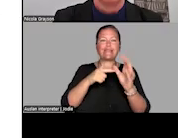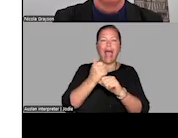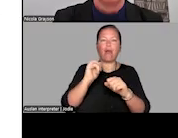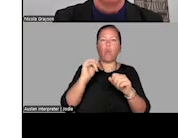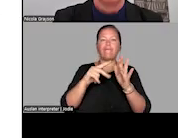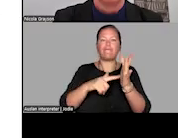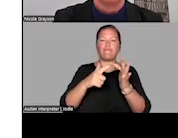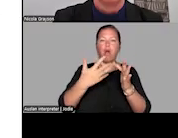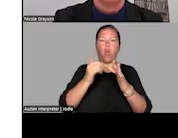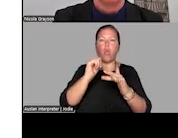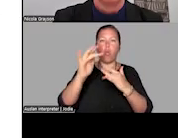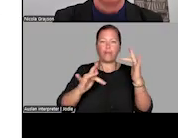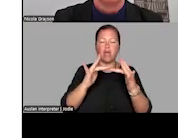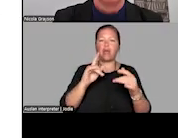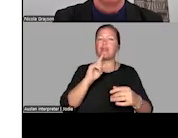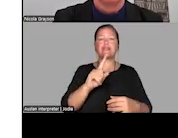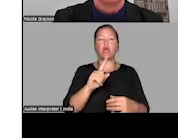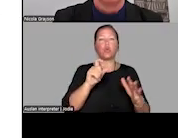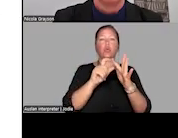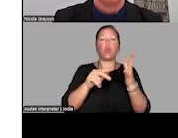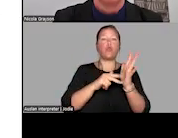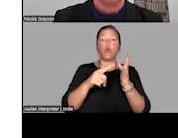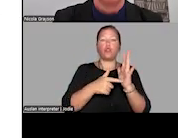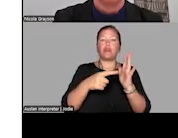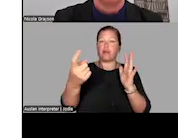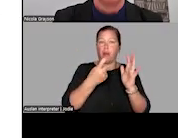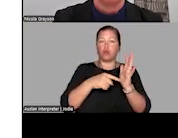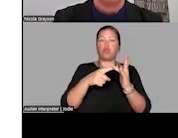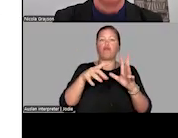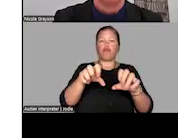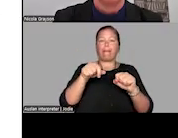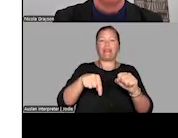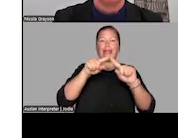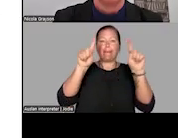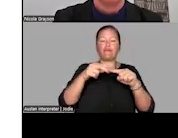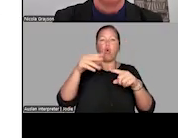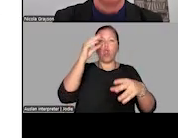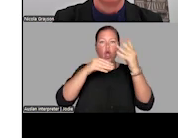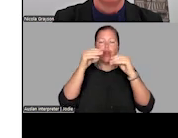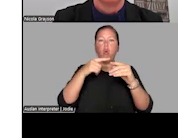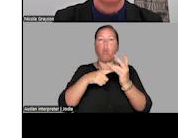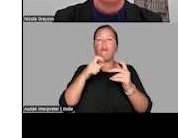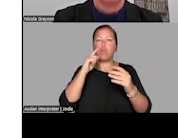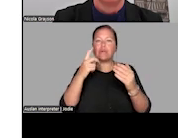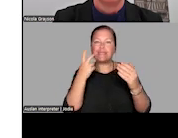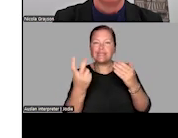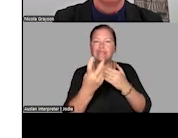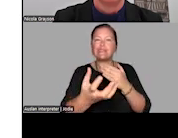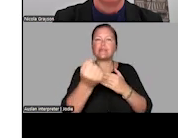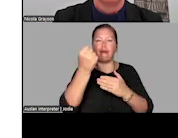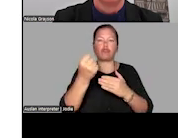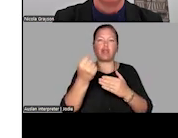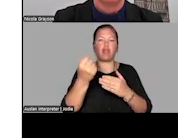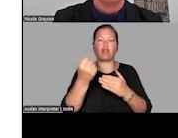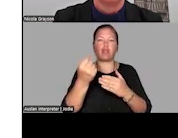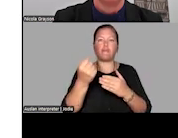say, do not come to grab this image for learning or for discovery. No